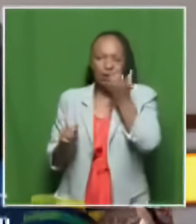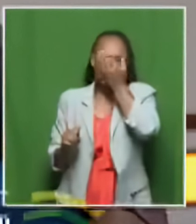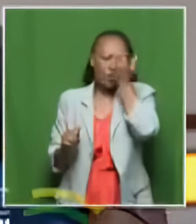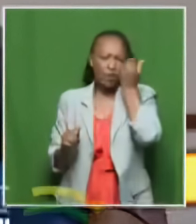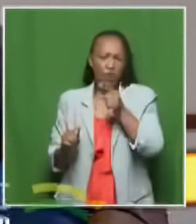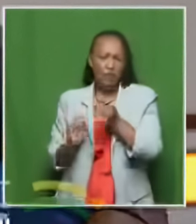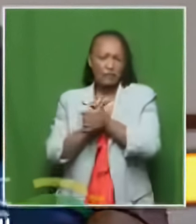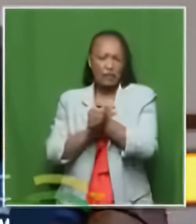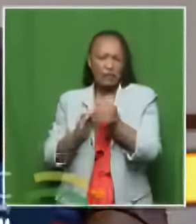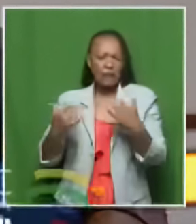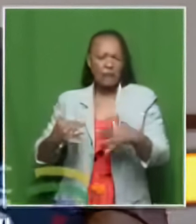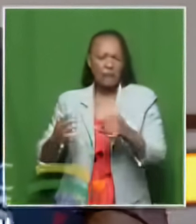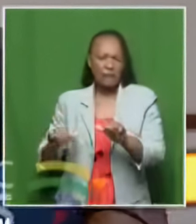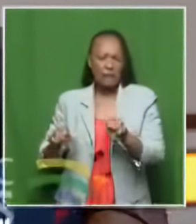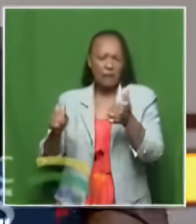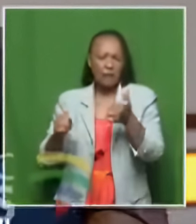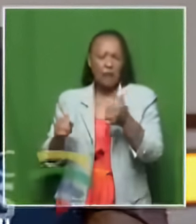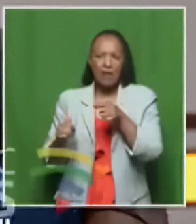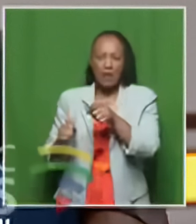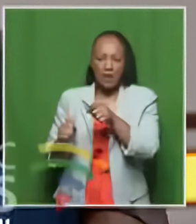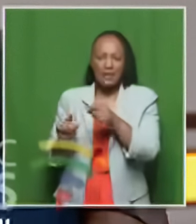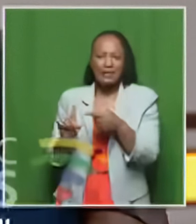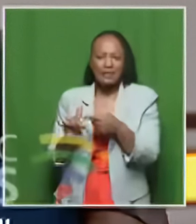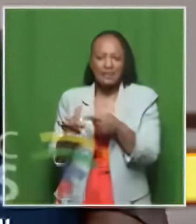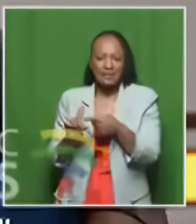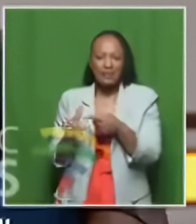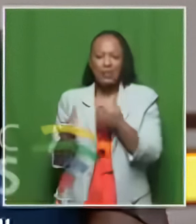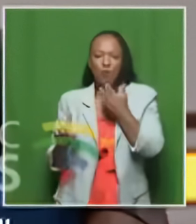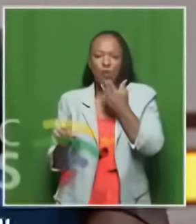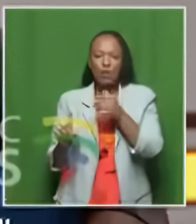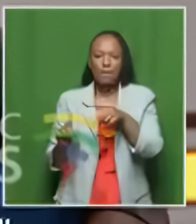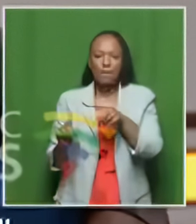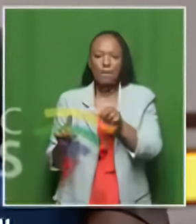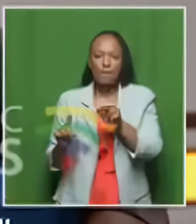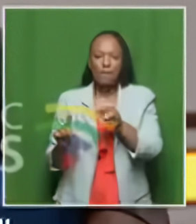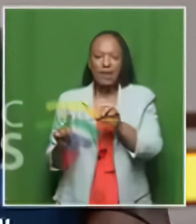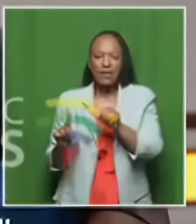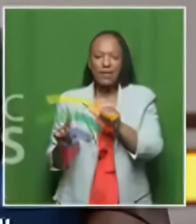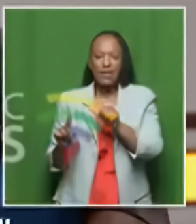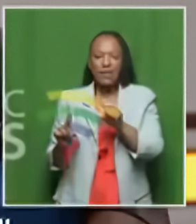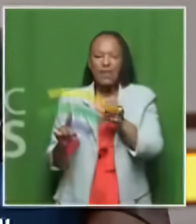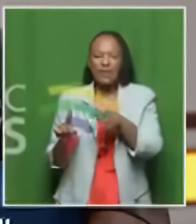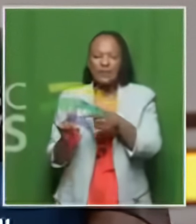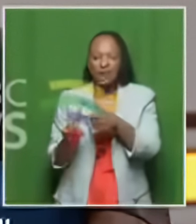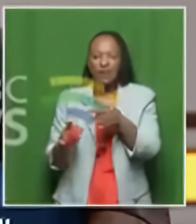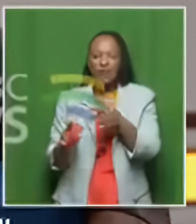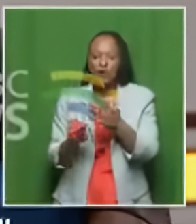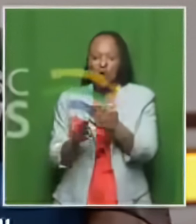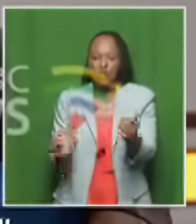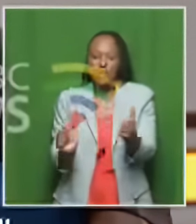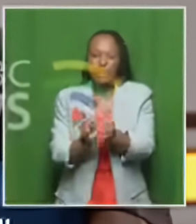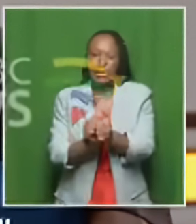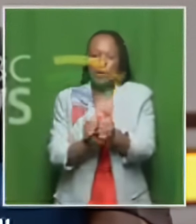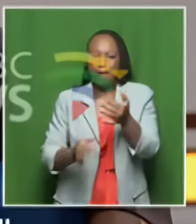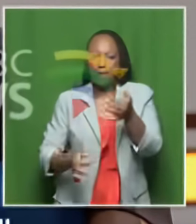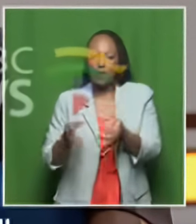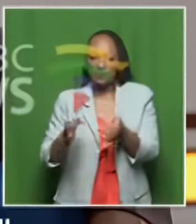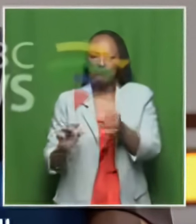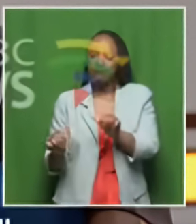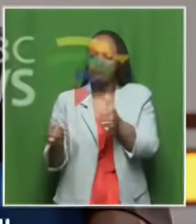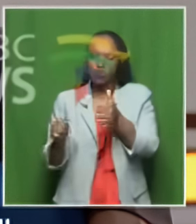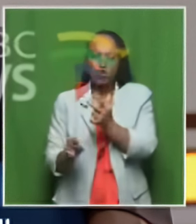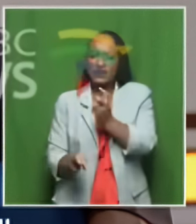such skill to maneuver the coalition politics, which are not difficult, by the way. You can only